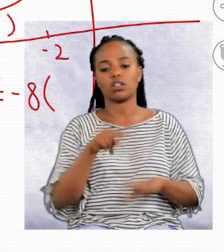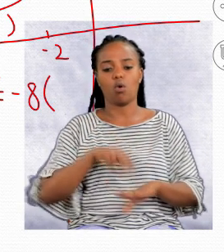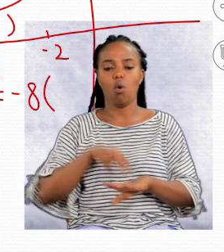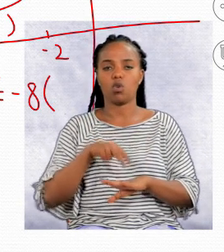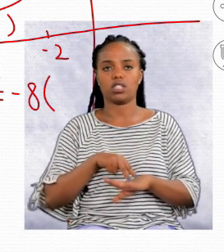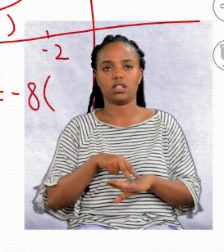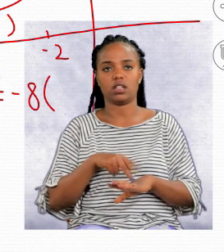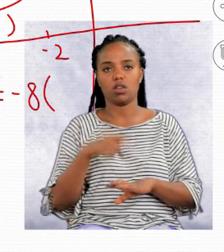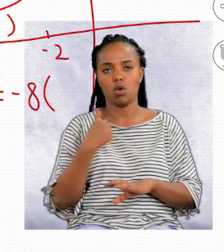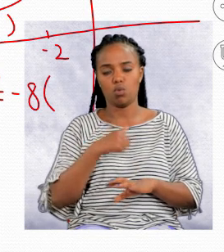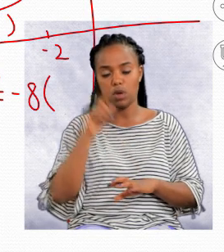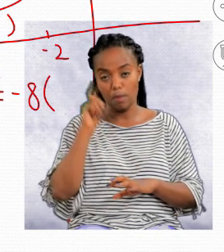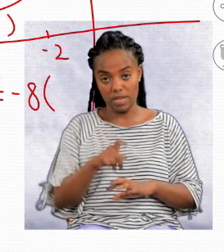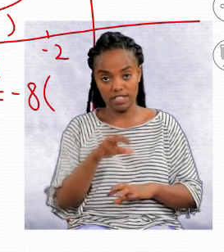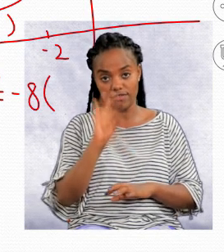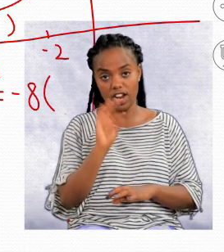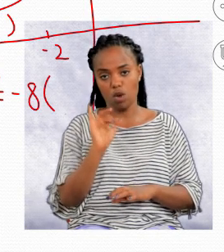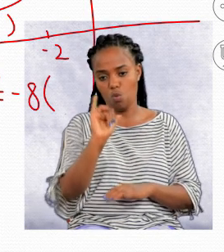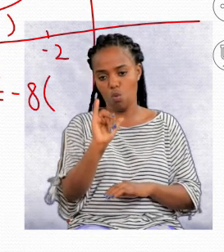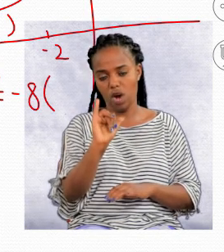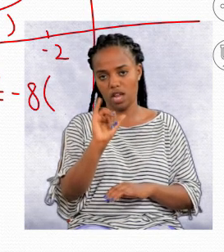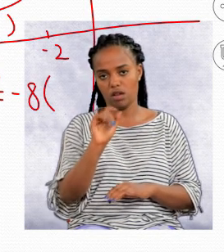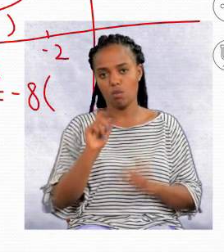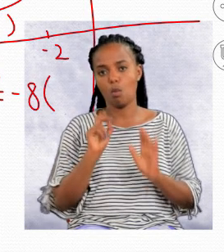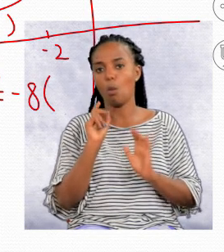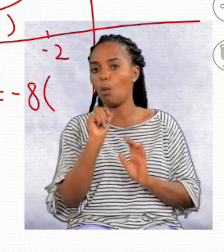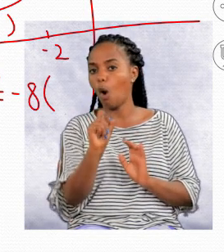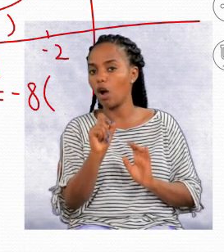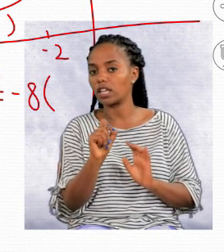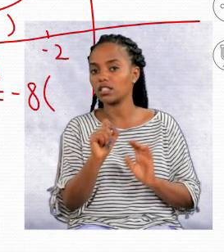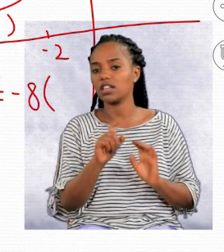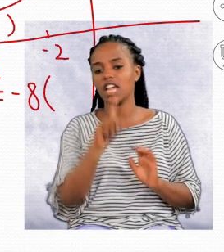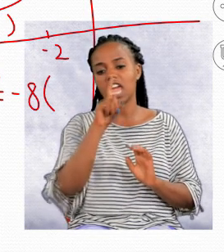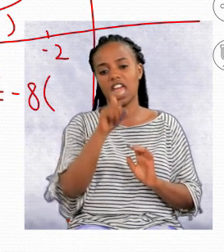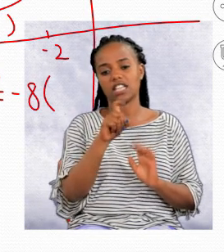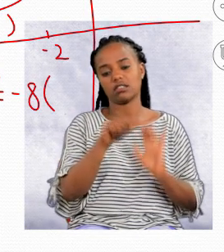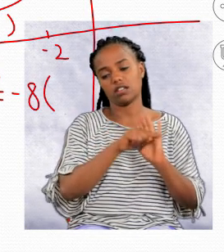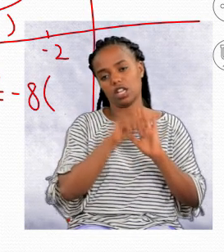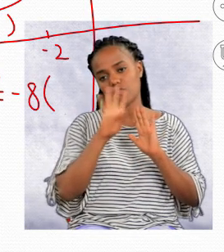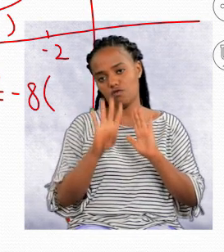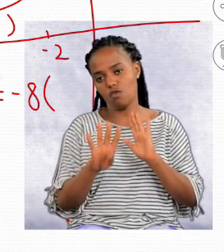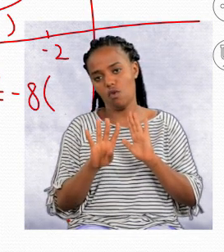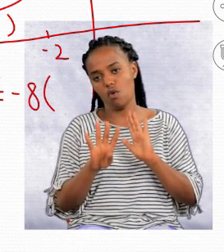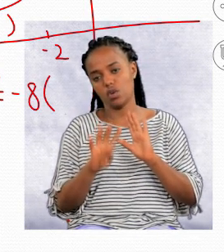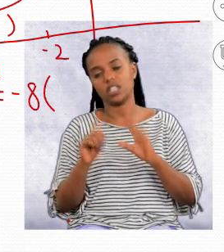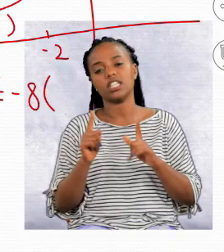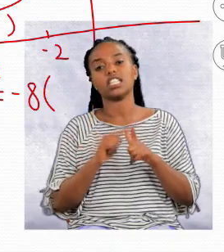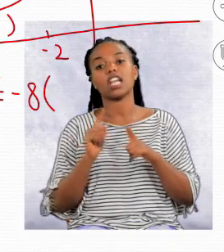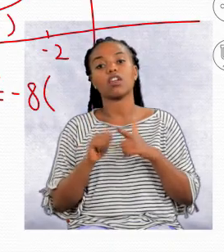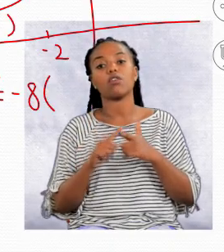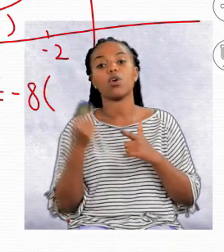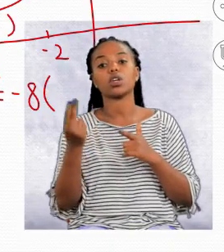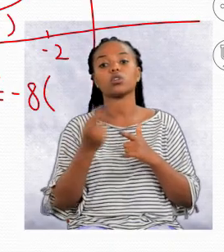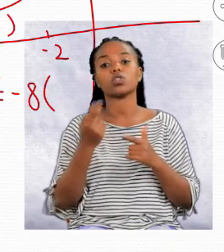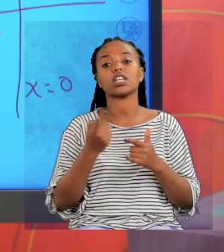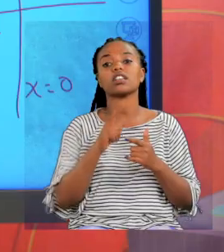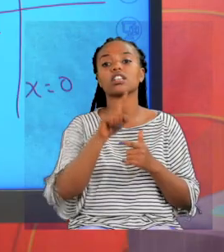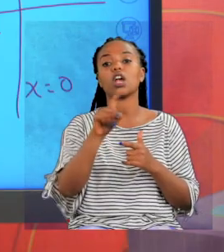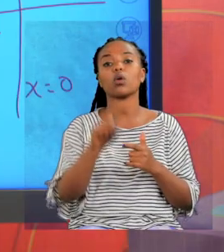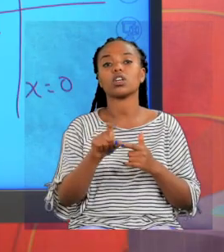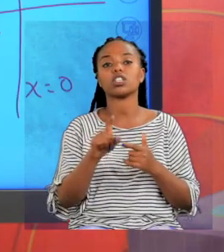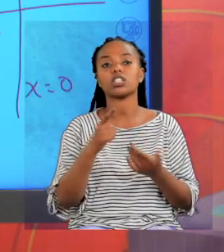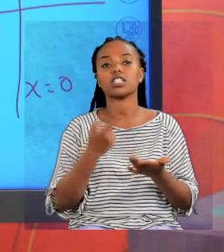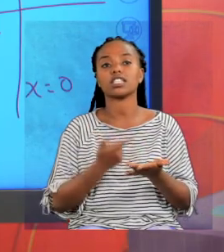constant. We need to find y coordinate. The x coordinate is negative 4. Therefore, using the equation,